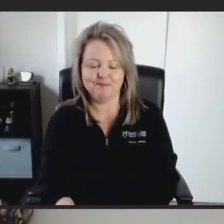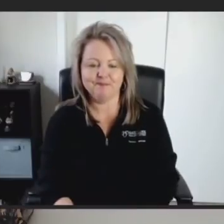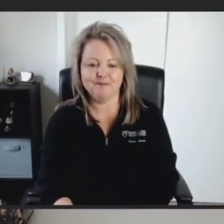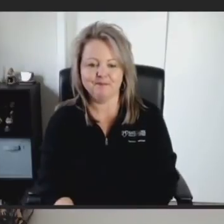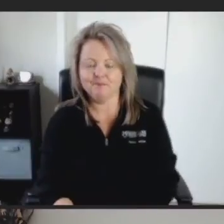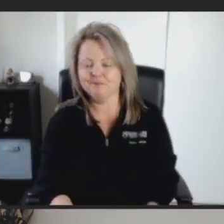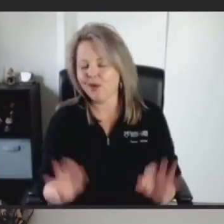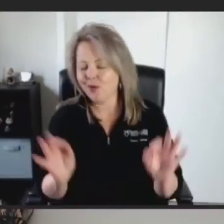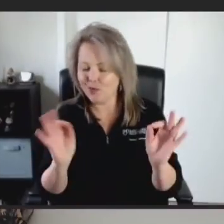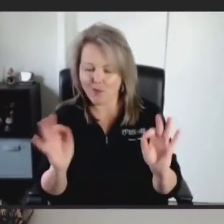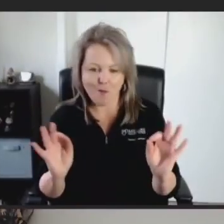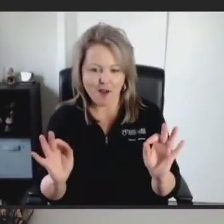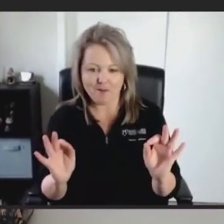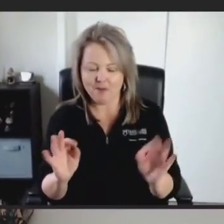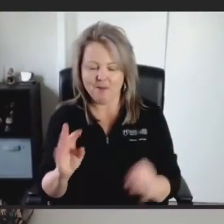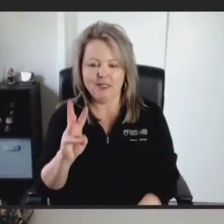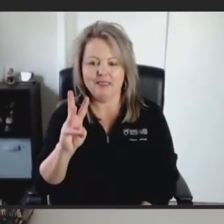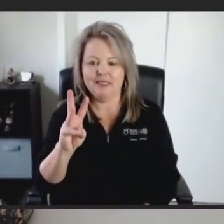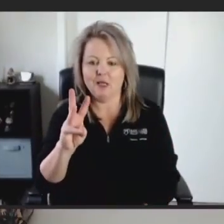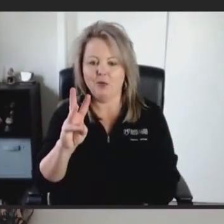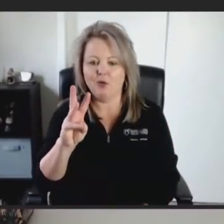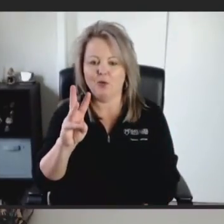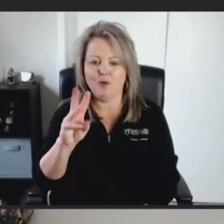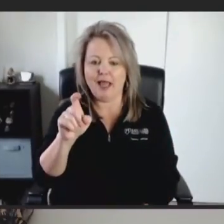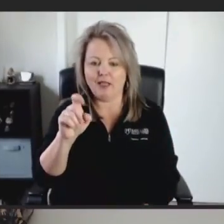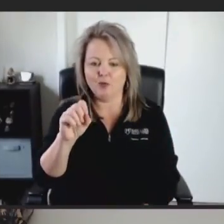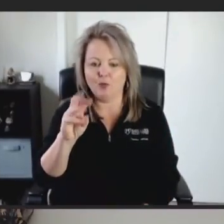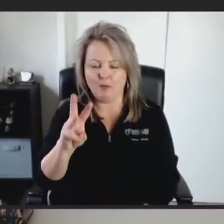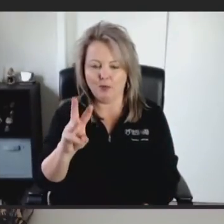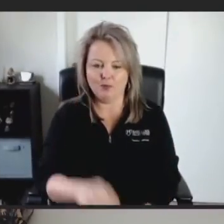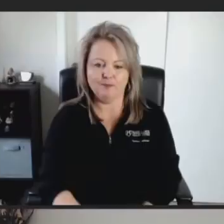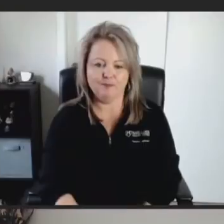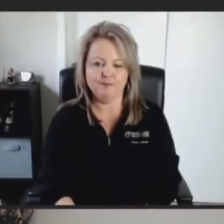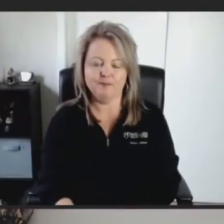No problem. We'll go to WXOW.